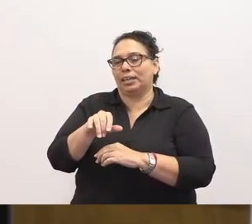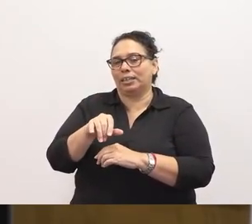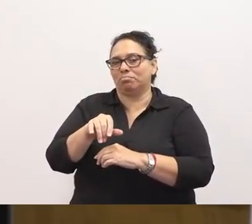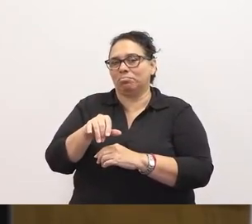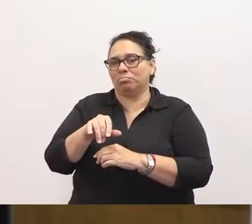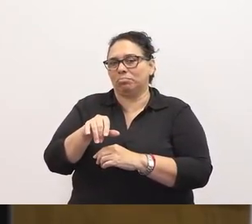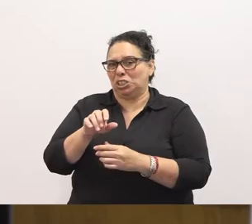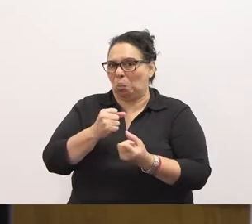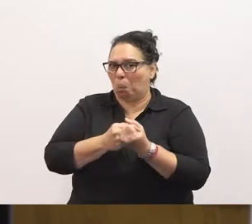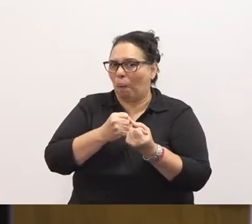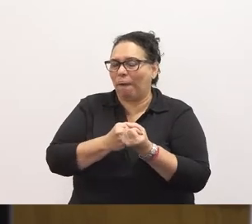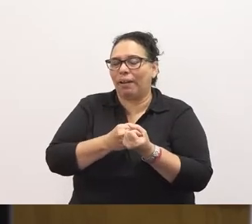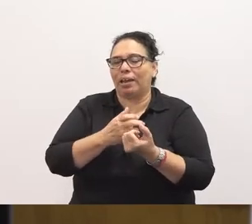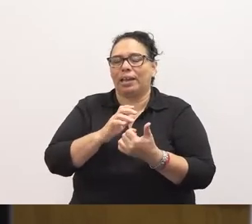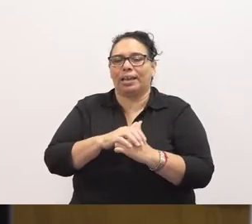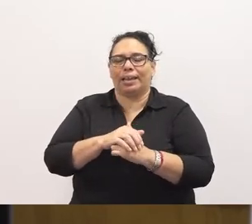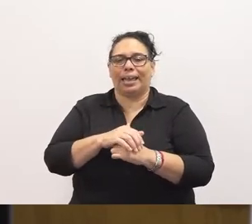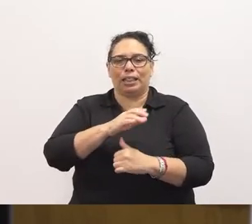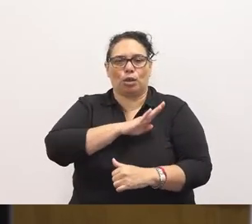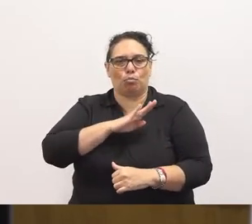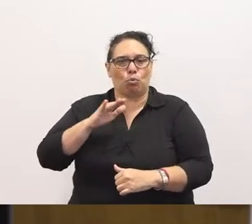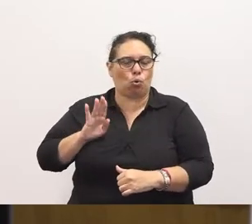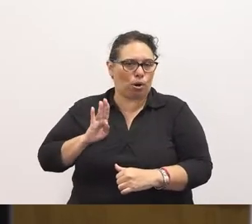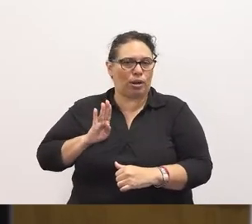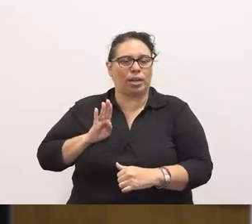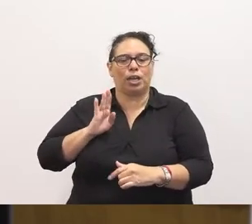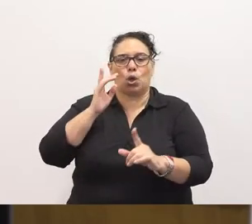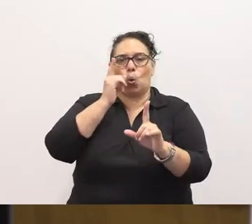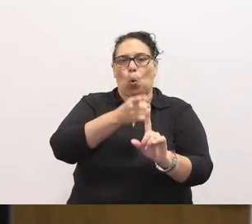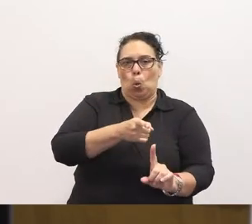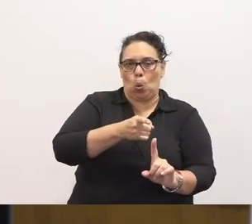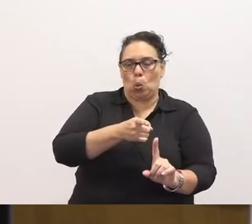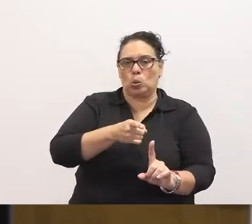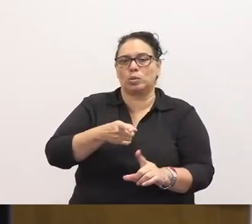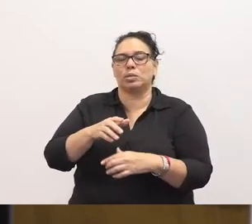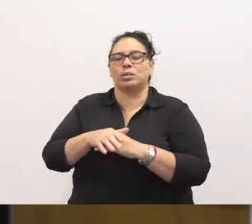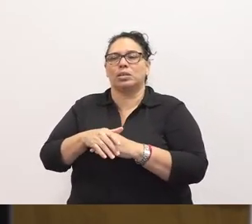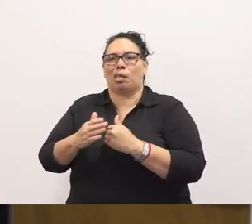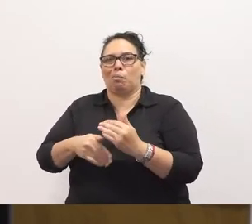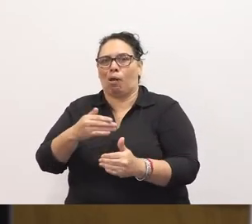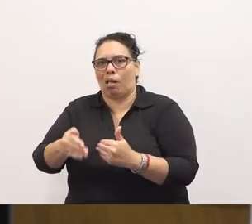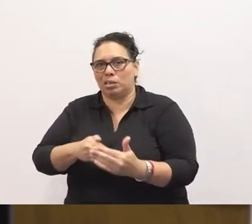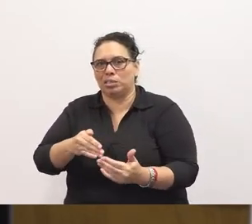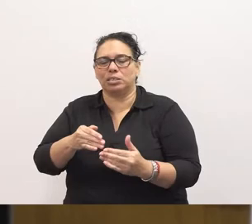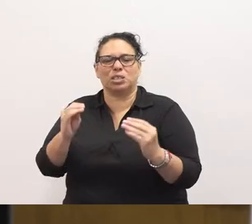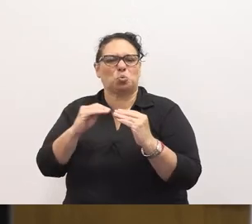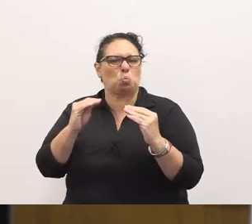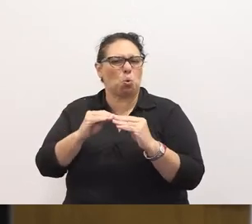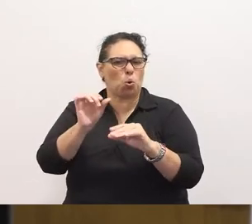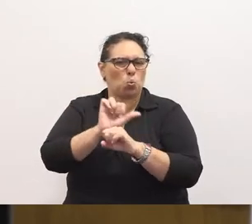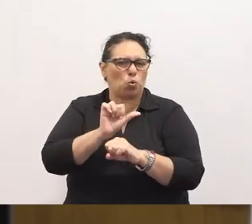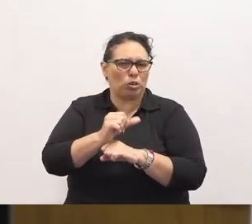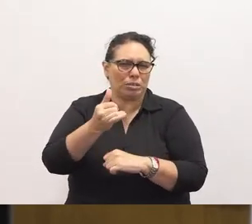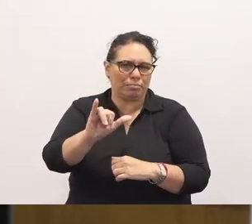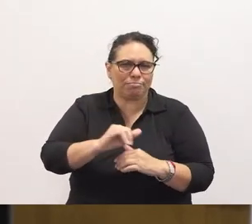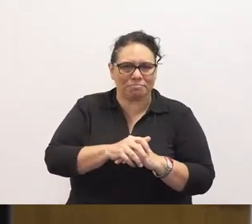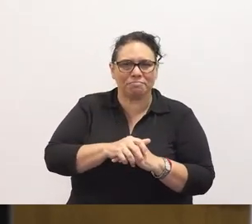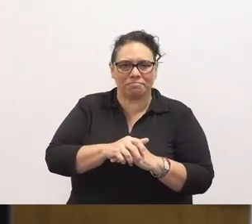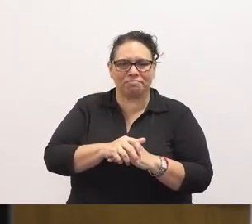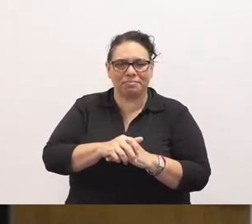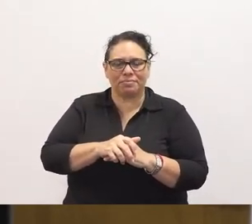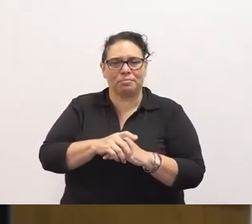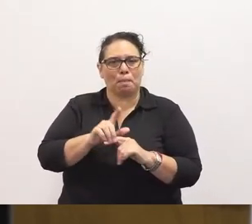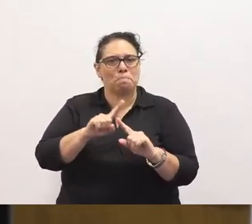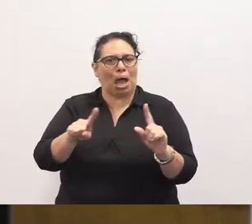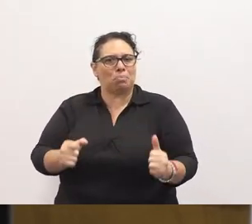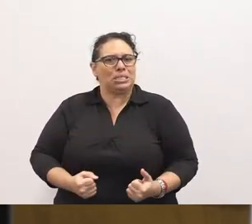in this board goals and guardrails process. Though we still got a little bit more work to go, I'm quite